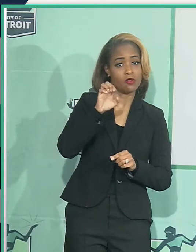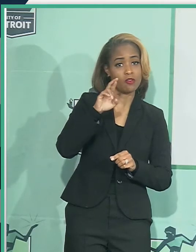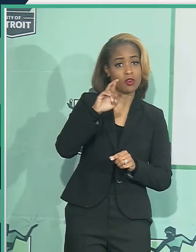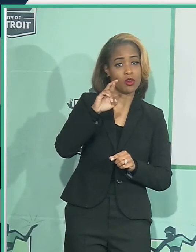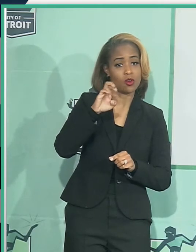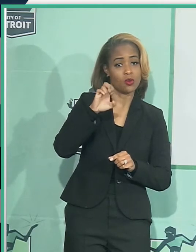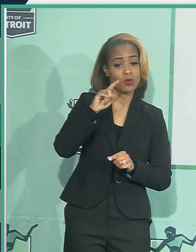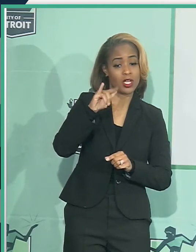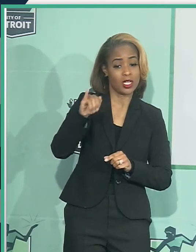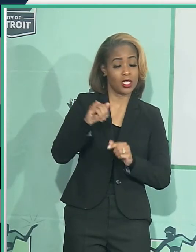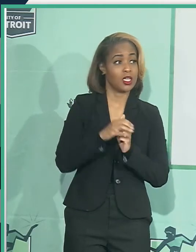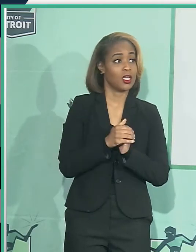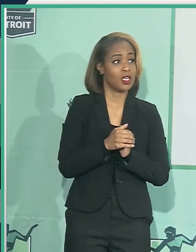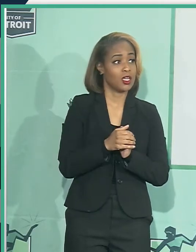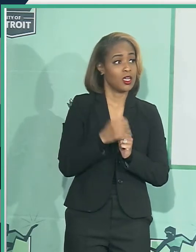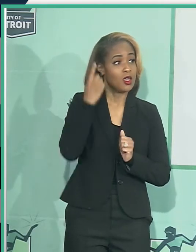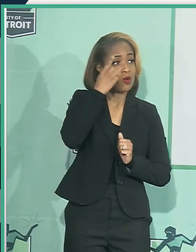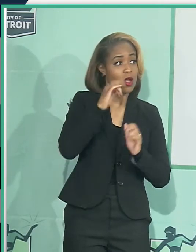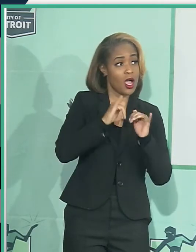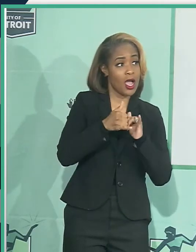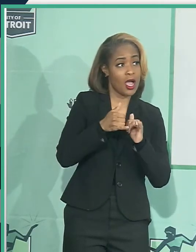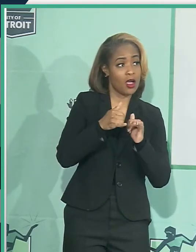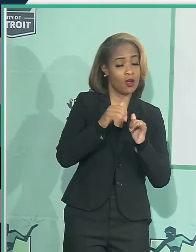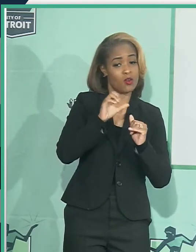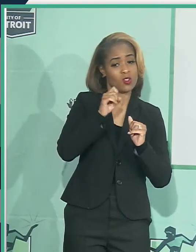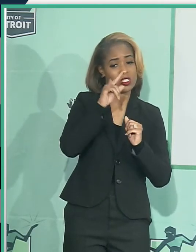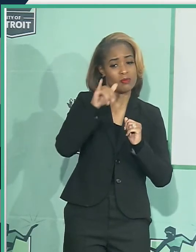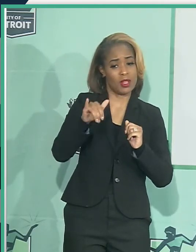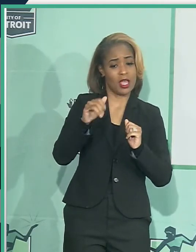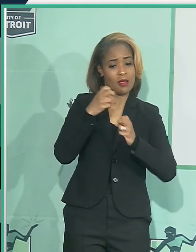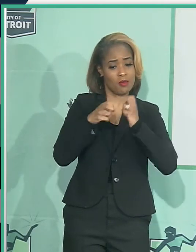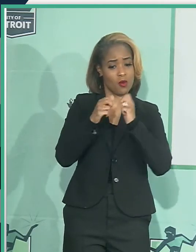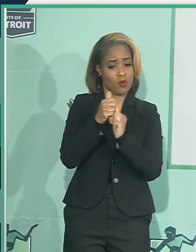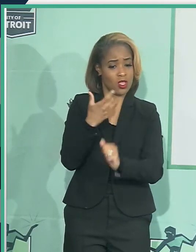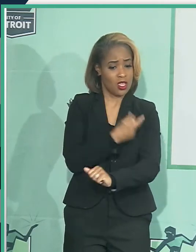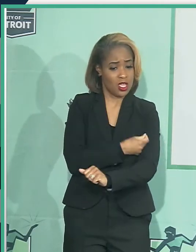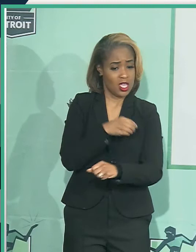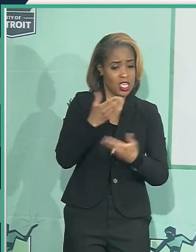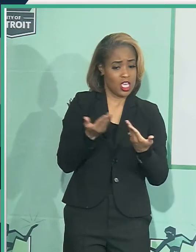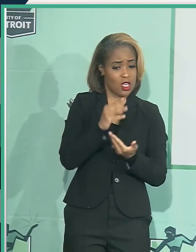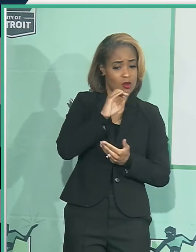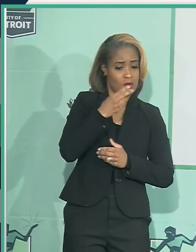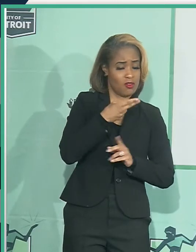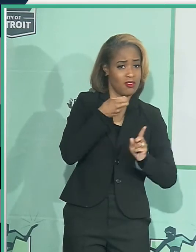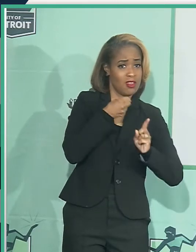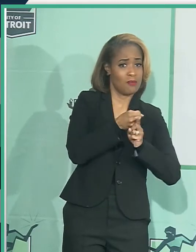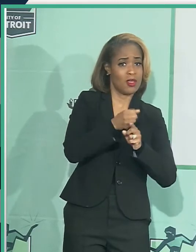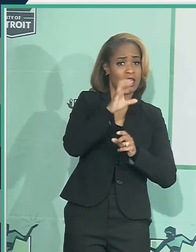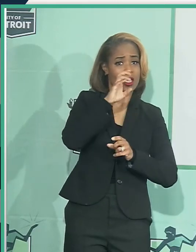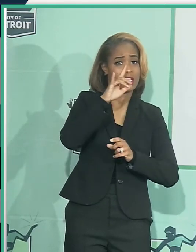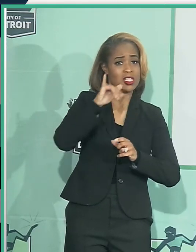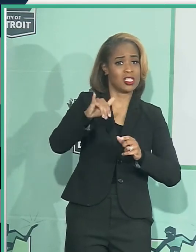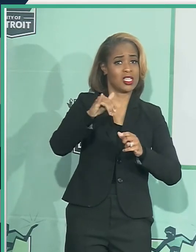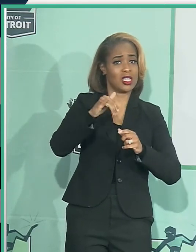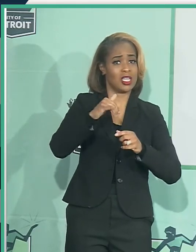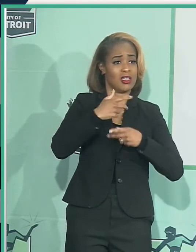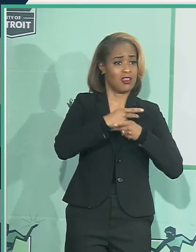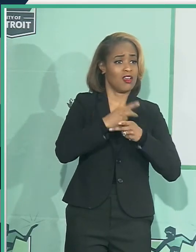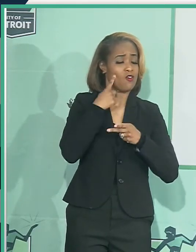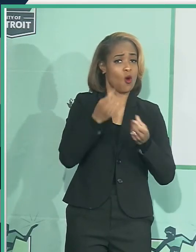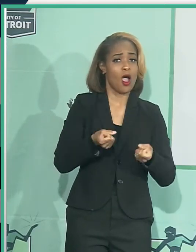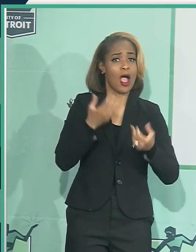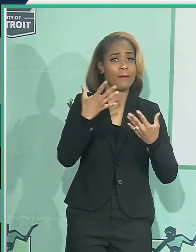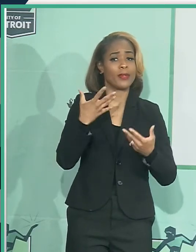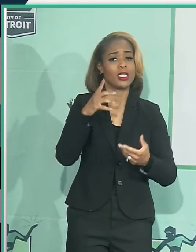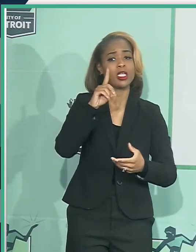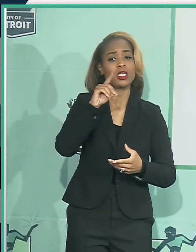question at least. She was wondering how the supply issues with the vaccine in Michigan impact the city's projections for how many doses can be administered every day